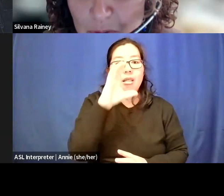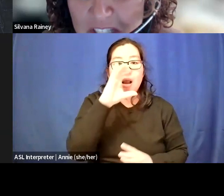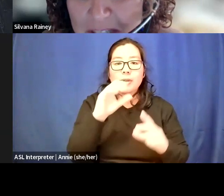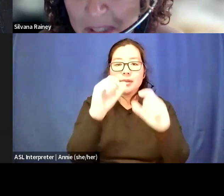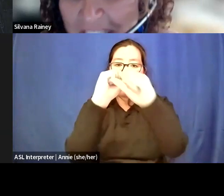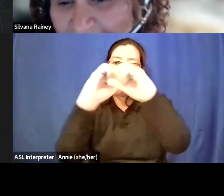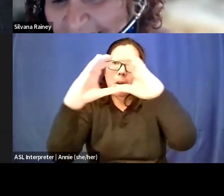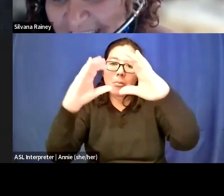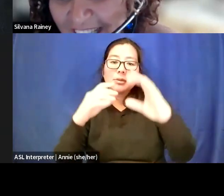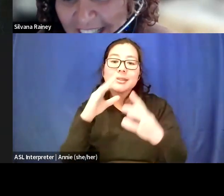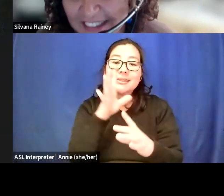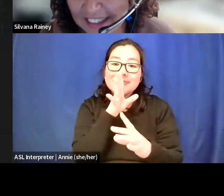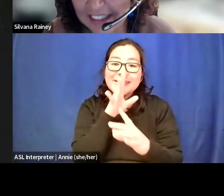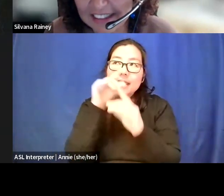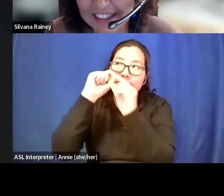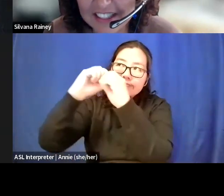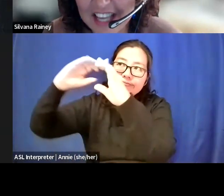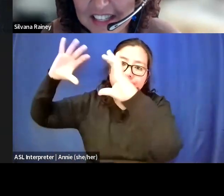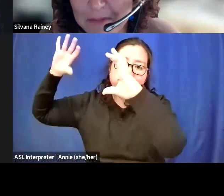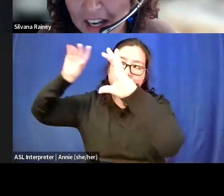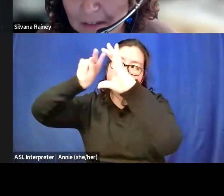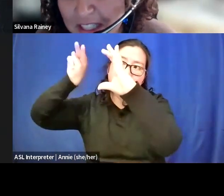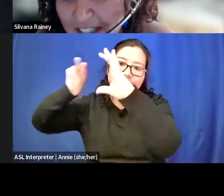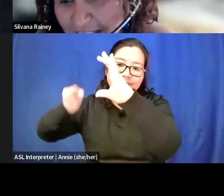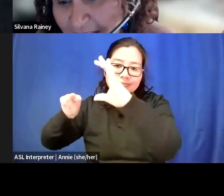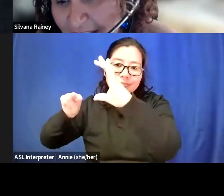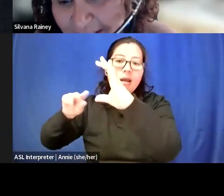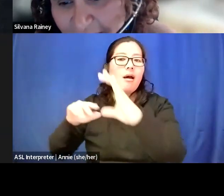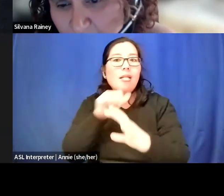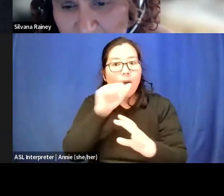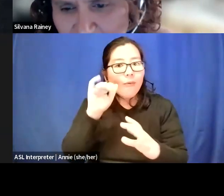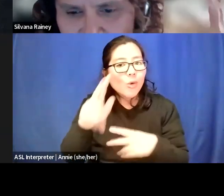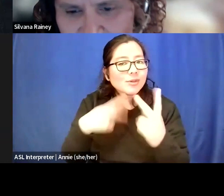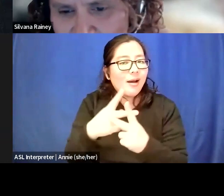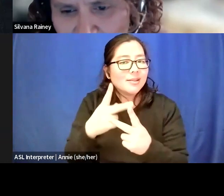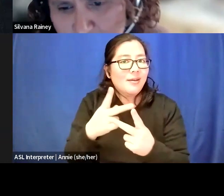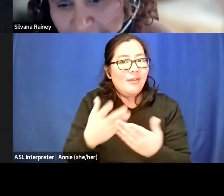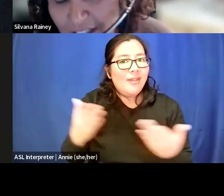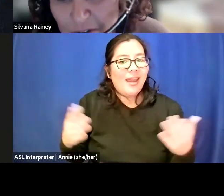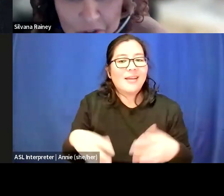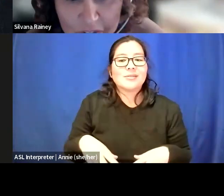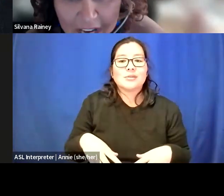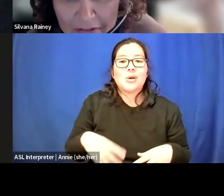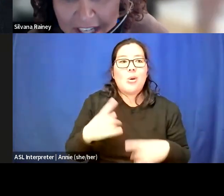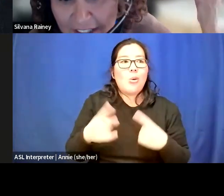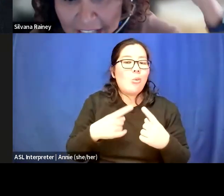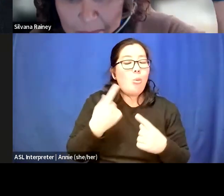when someone speaks, and like I said, some elements like, when idea happened, you